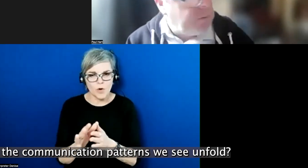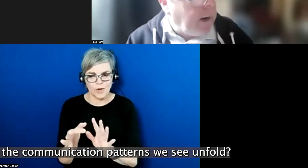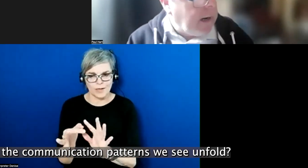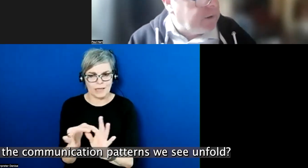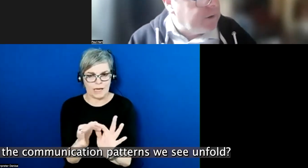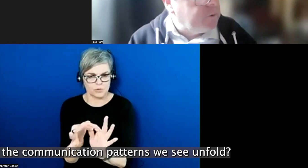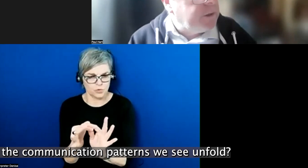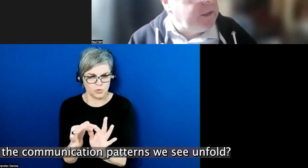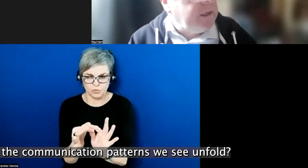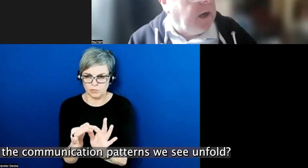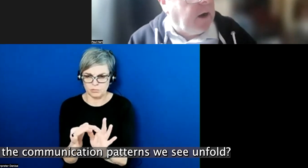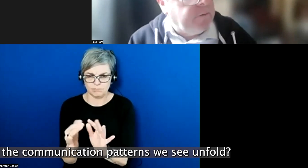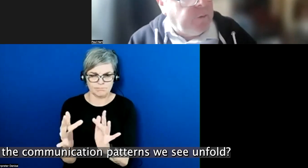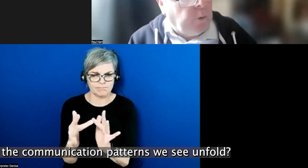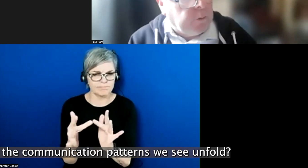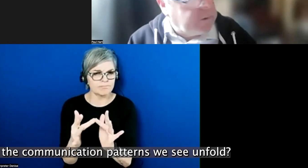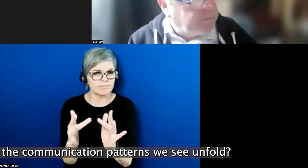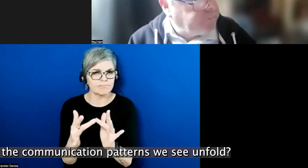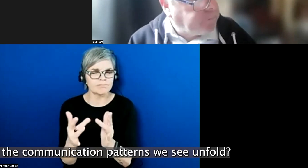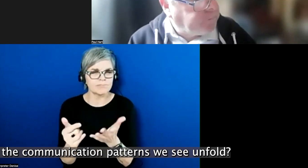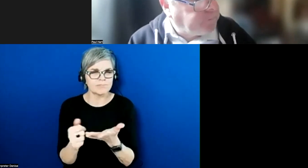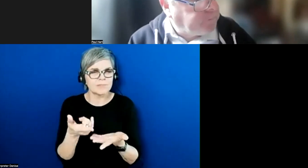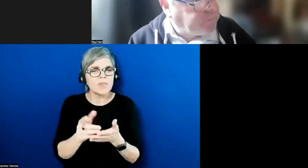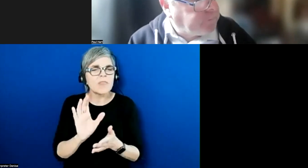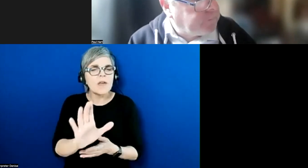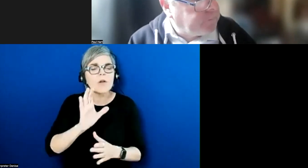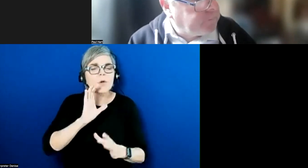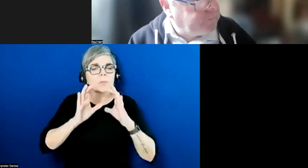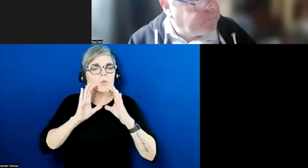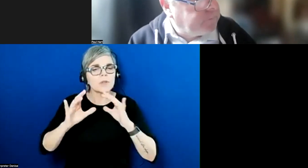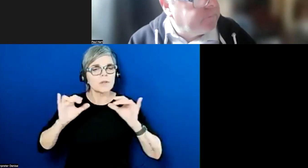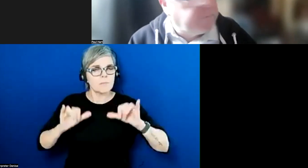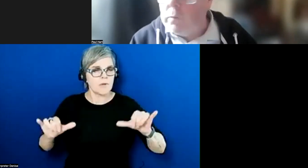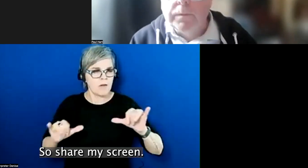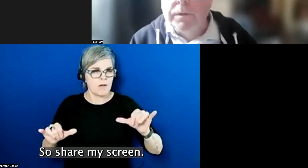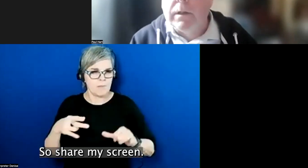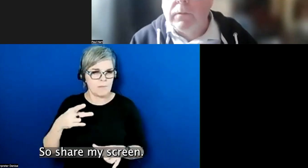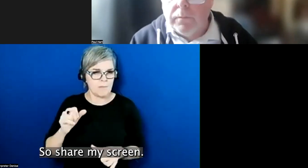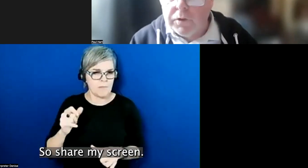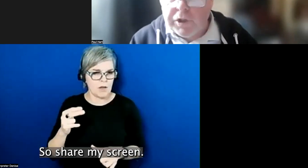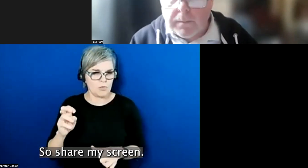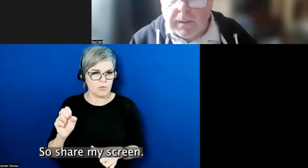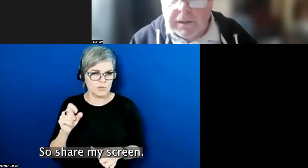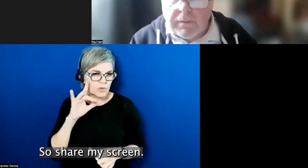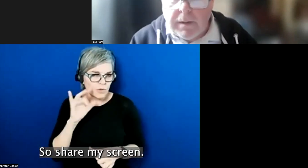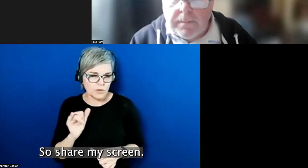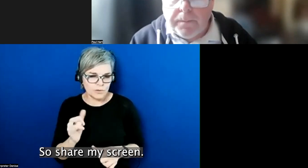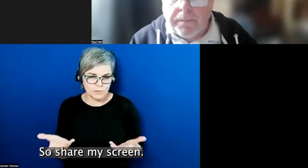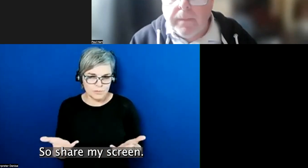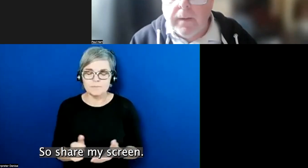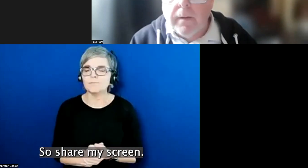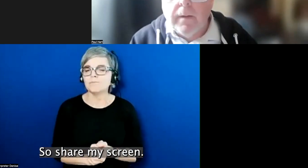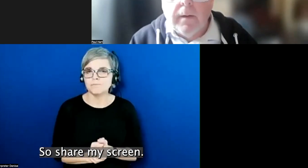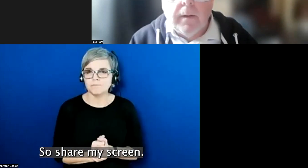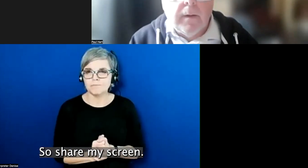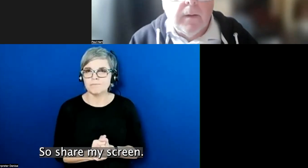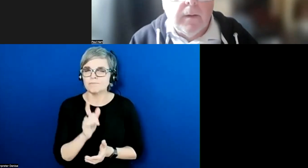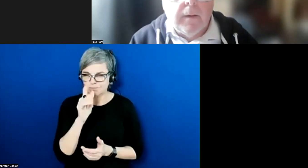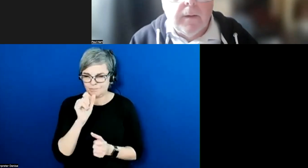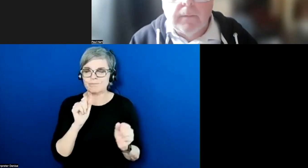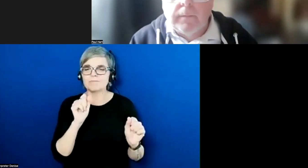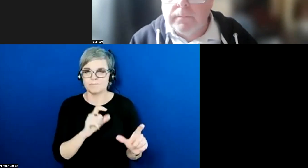communication patterns we see unfold? So share my screen.